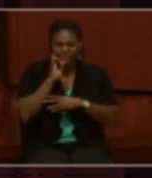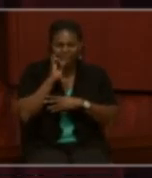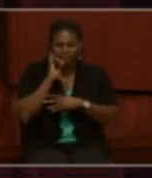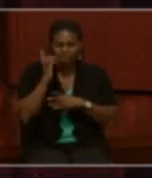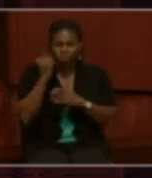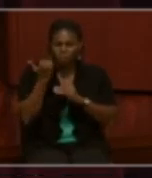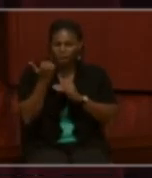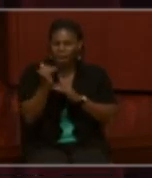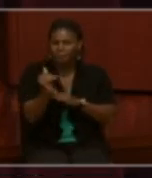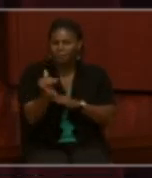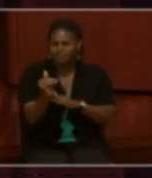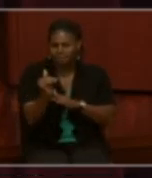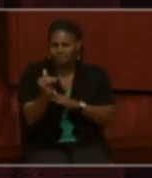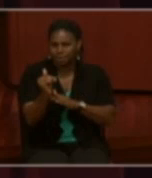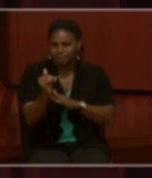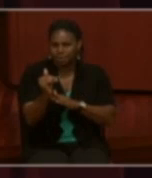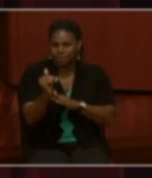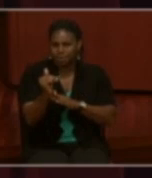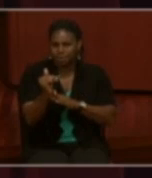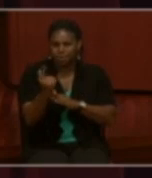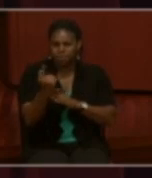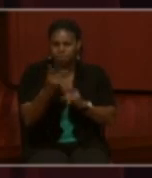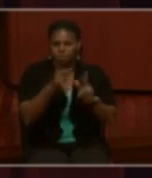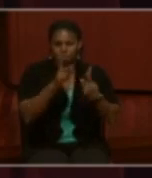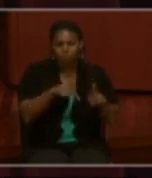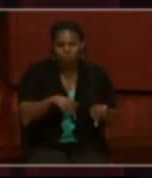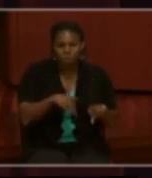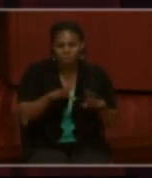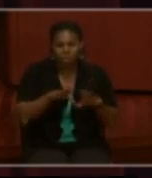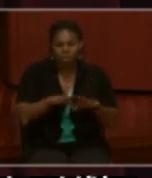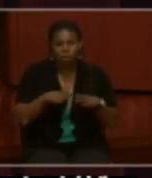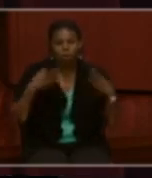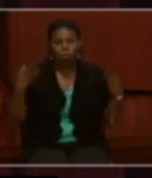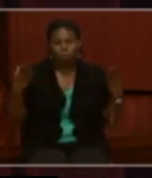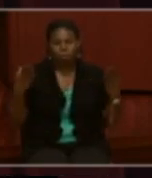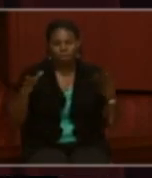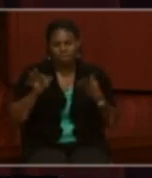to the person who opened that particular account.